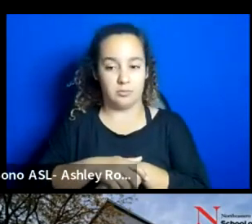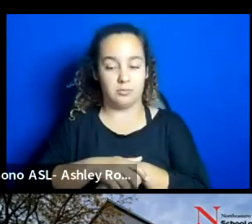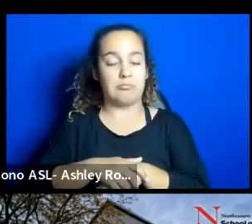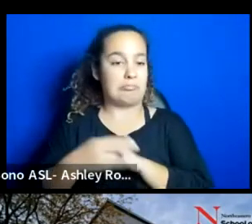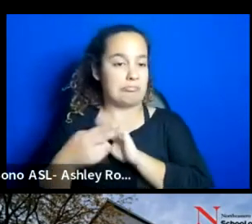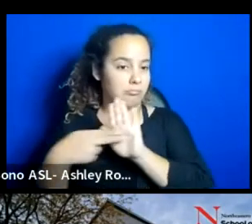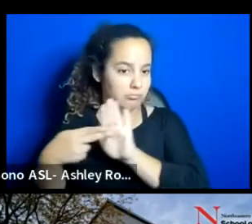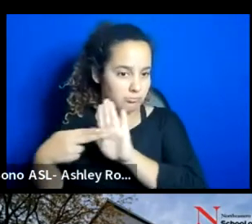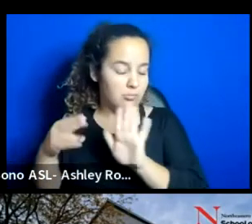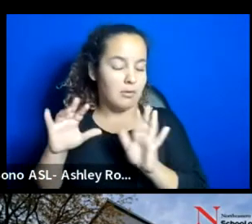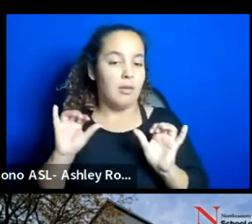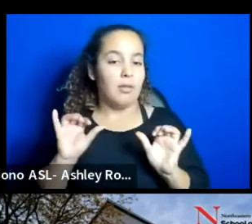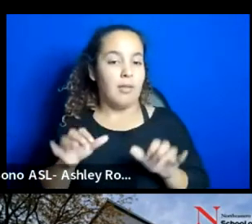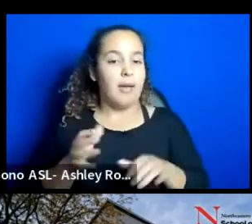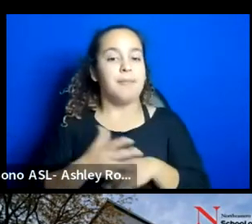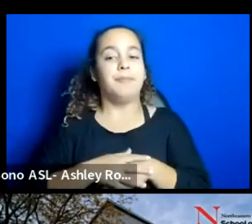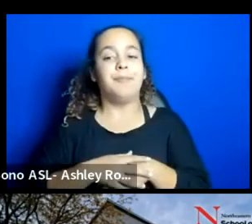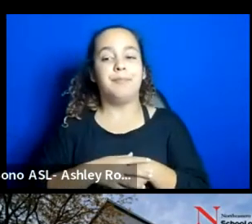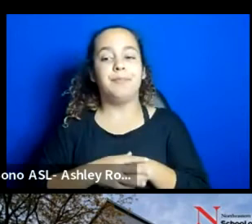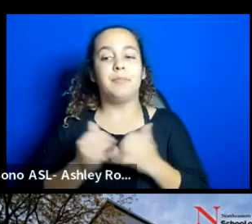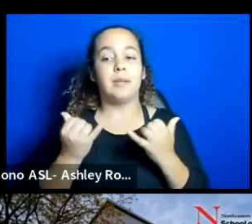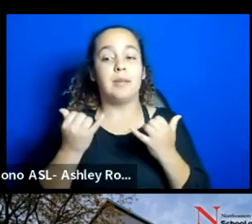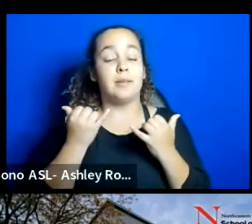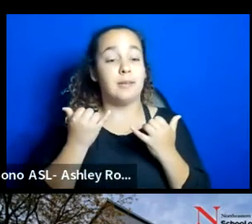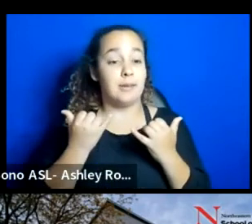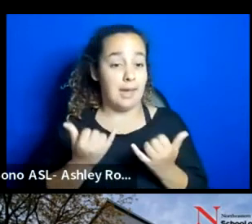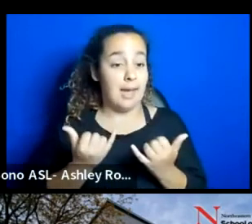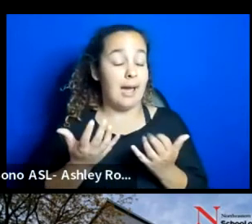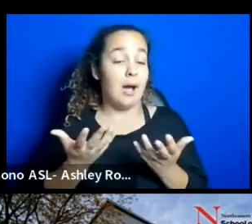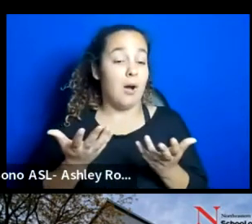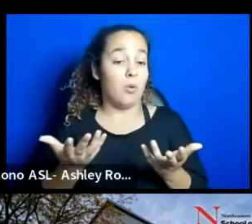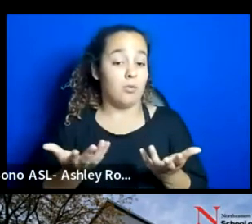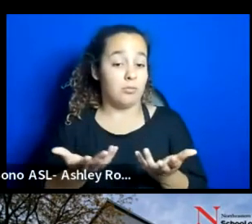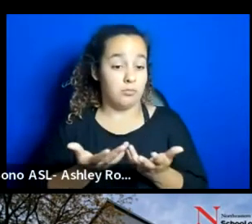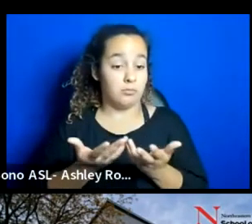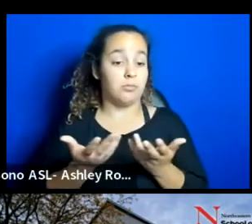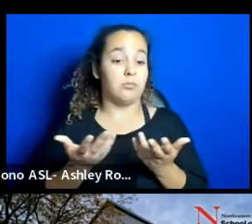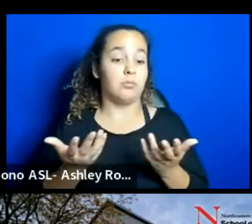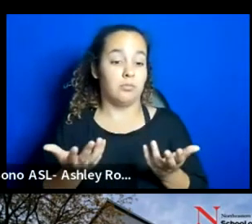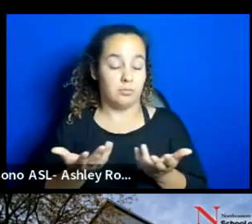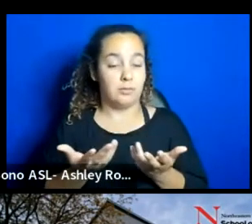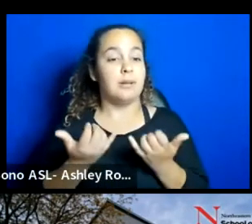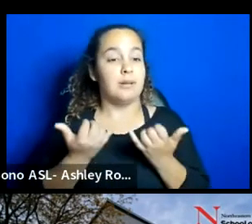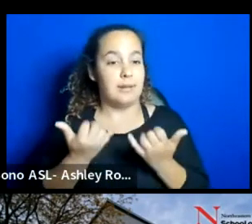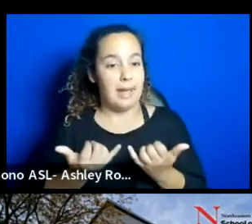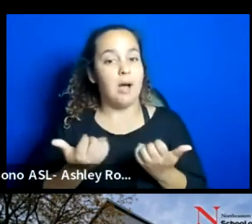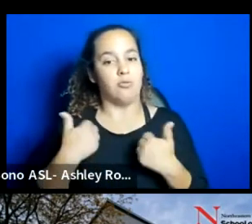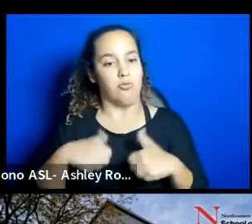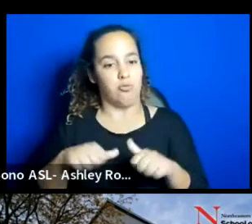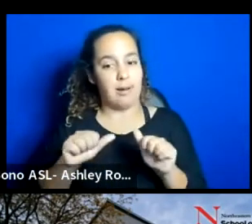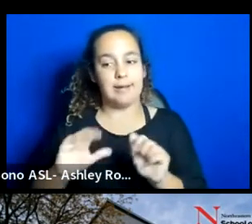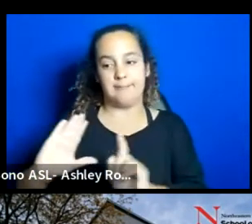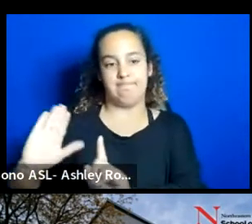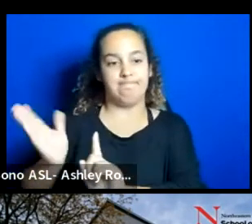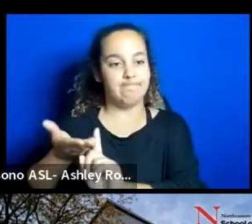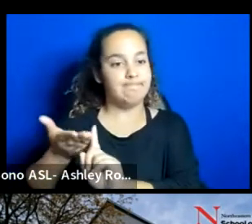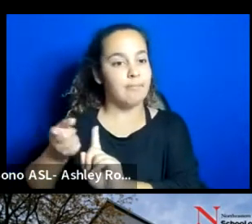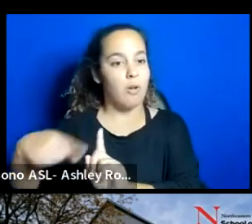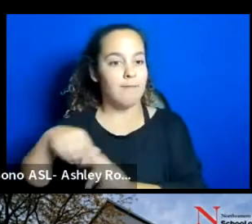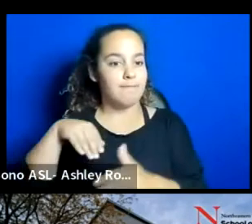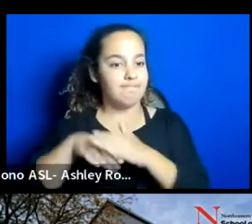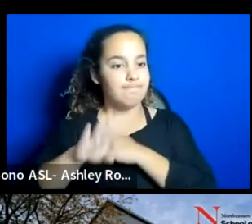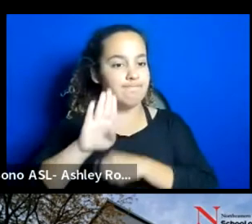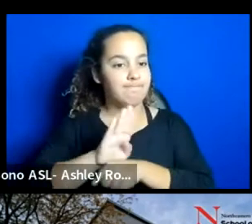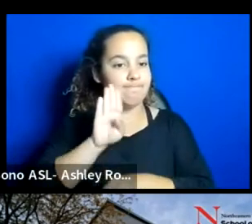frankly, aesthetic compromise serves as a condition of entry into the industry. Whether the intentions of these